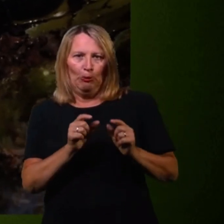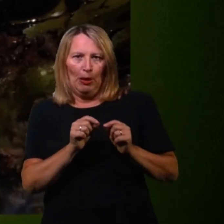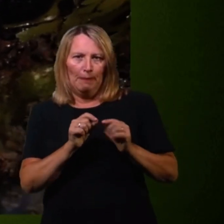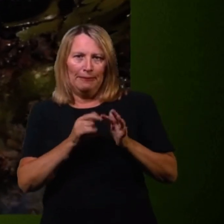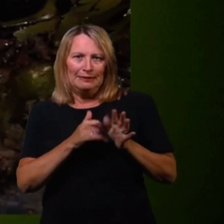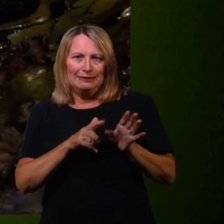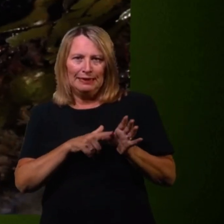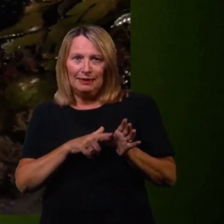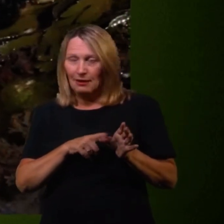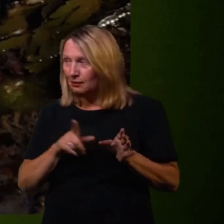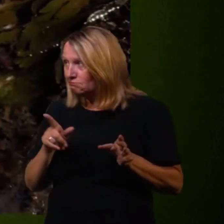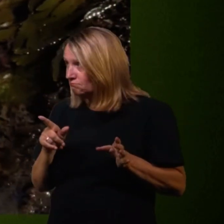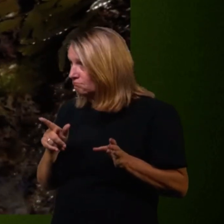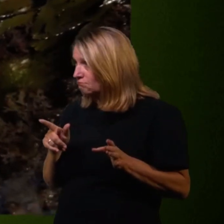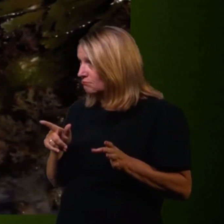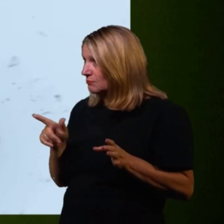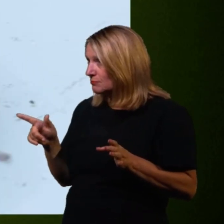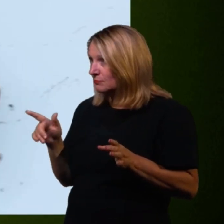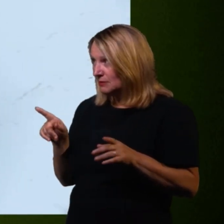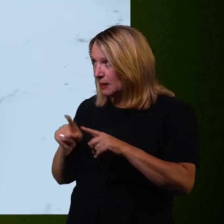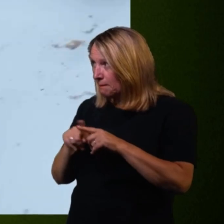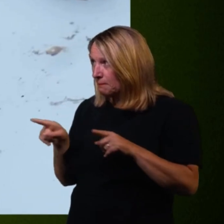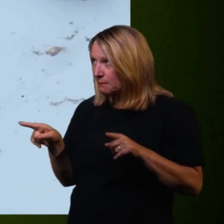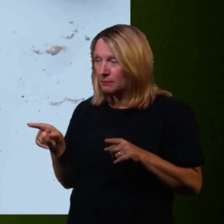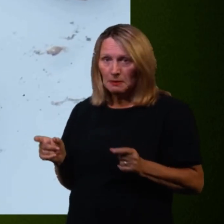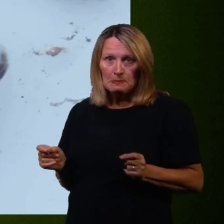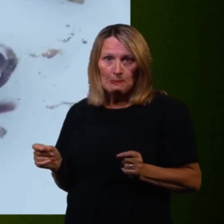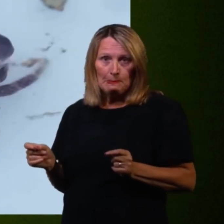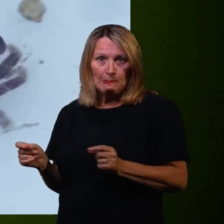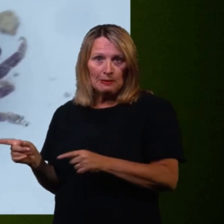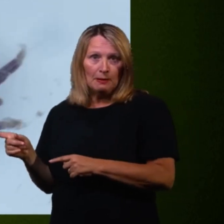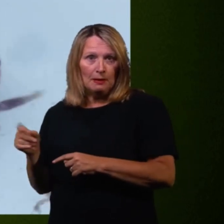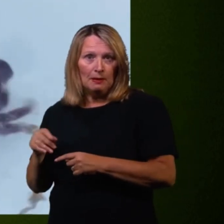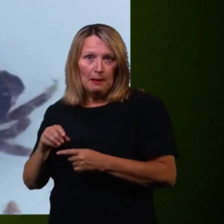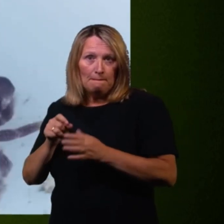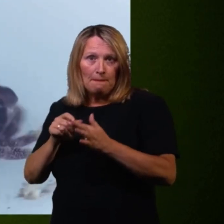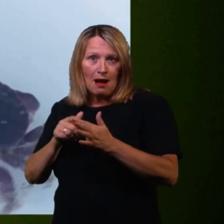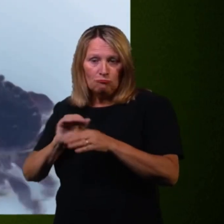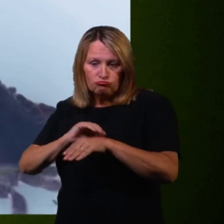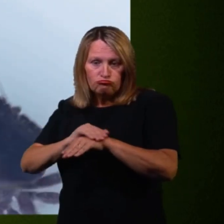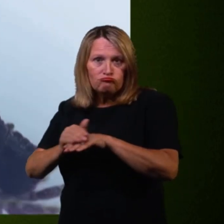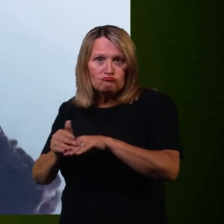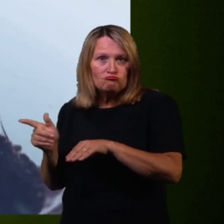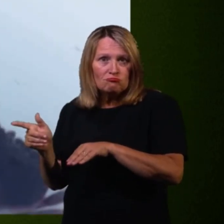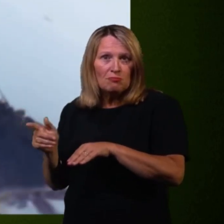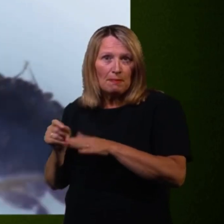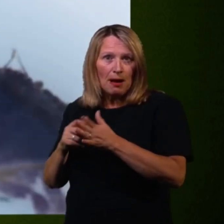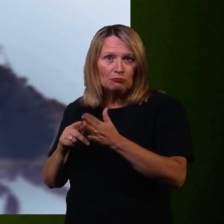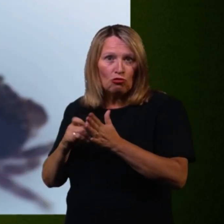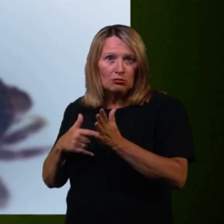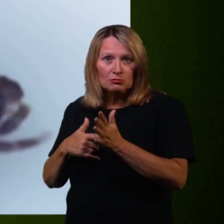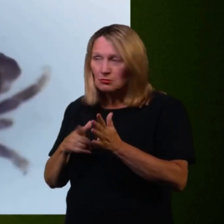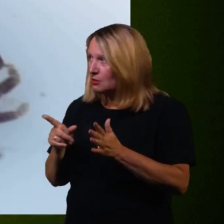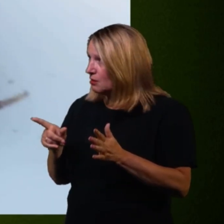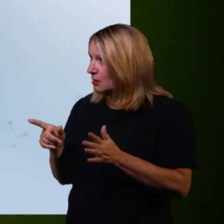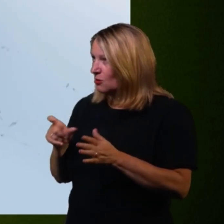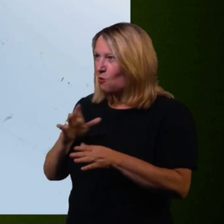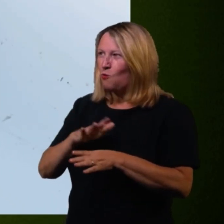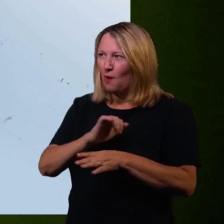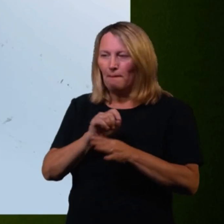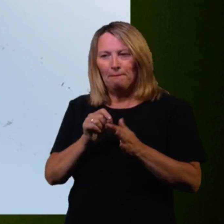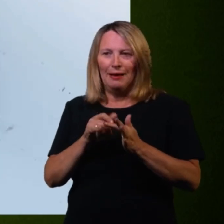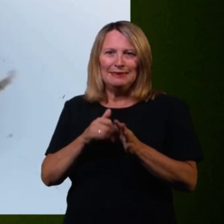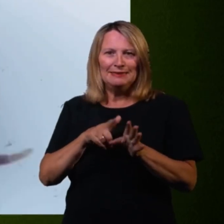like a pasty. Yeah. Do you say the same thing up here? Yeah, the pie crust. Well, yeah, pie crust. In Cornwall, it's a pasty. In Wales, it's a